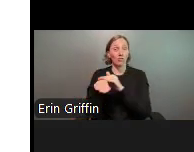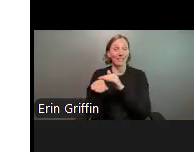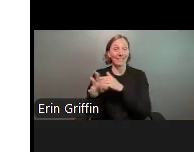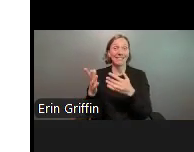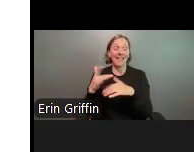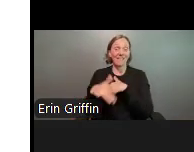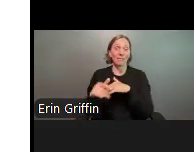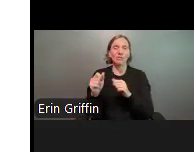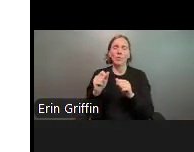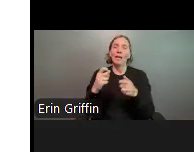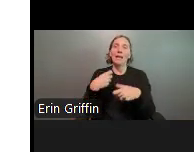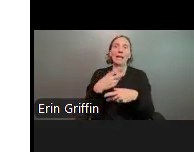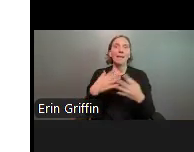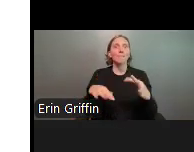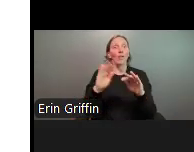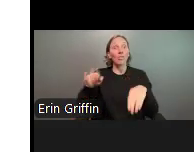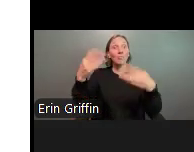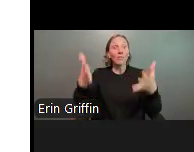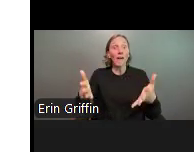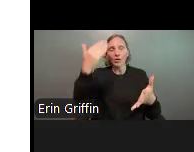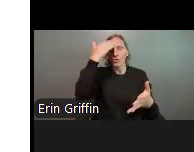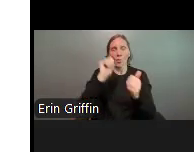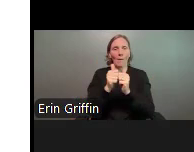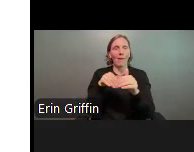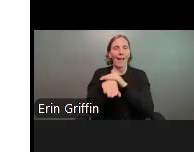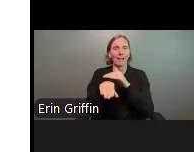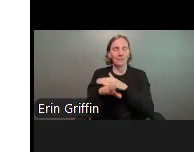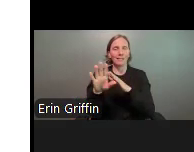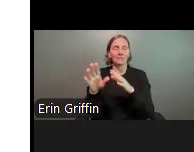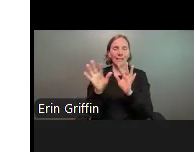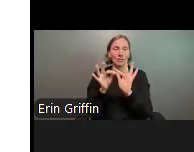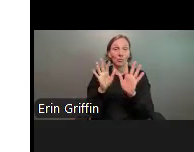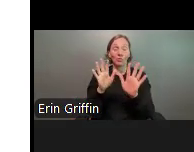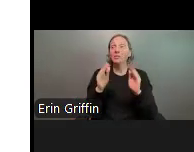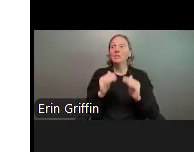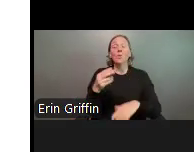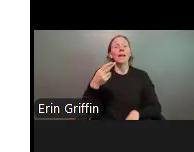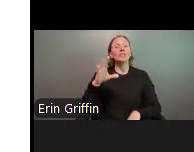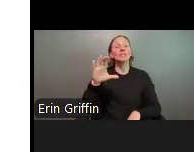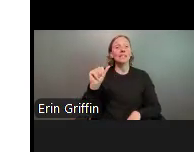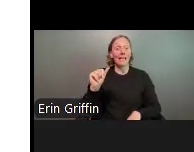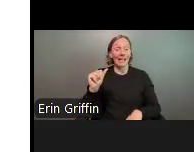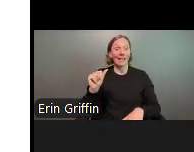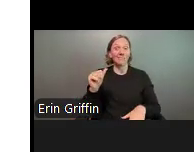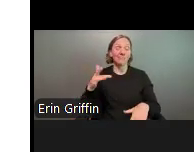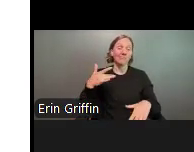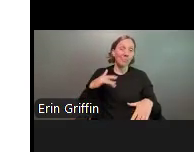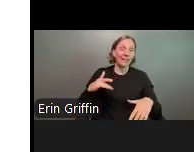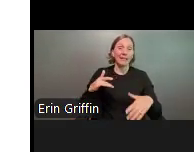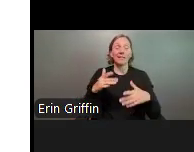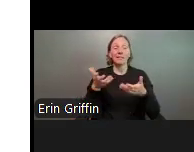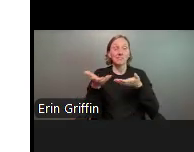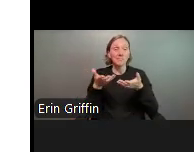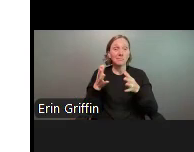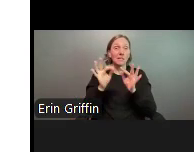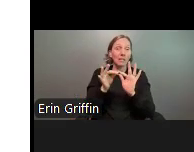are aware how to access that. So our typical HCA interpreter services program that you interact with today